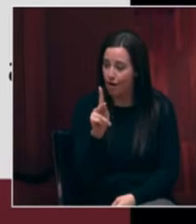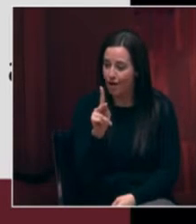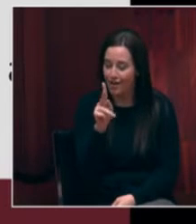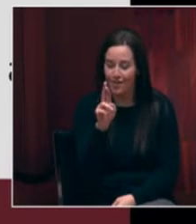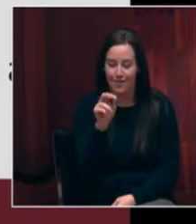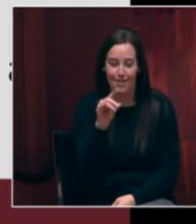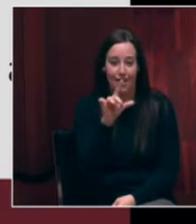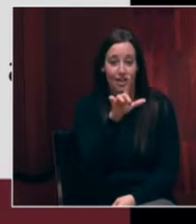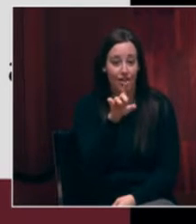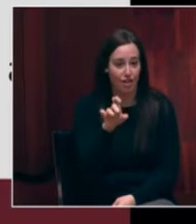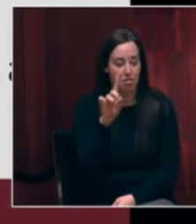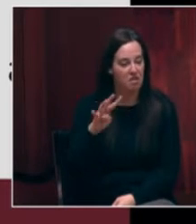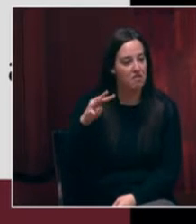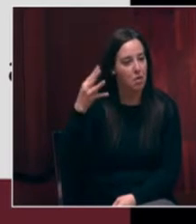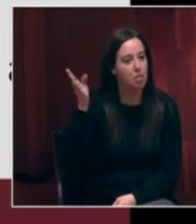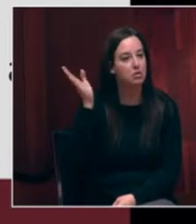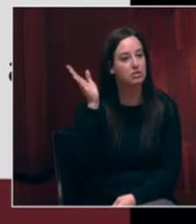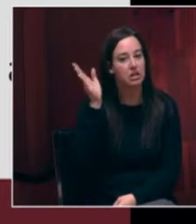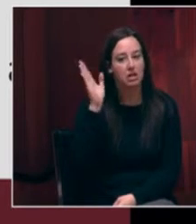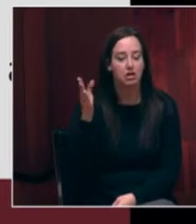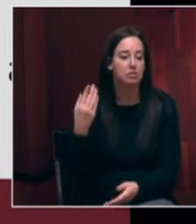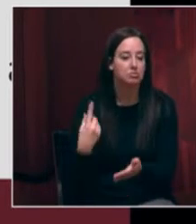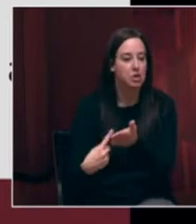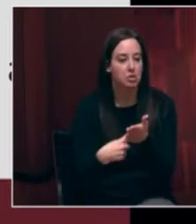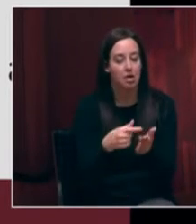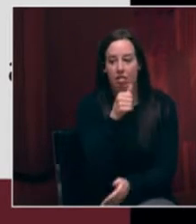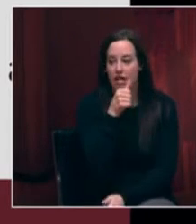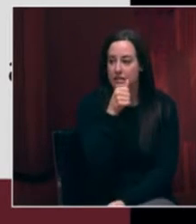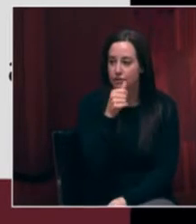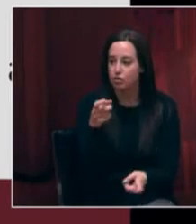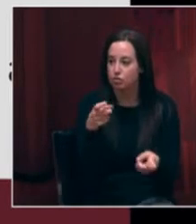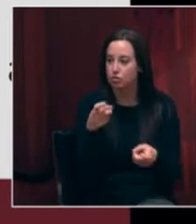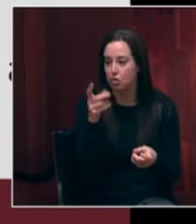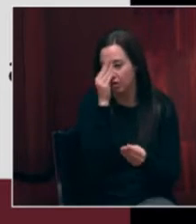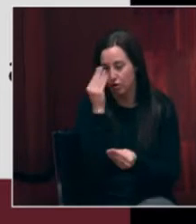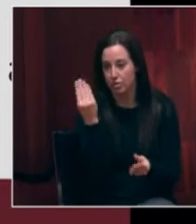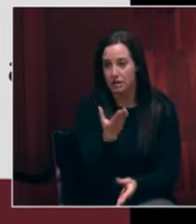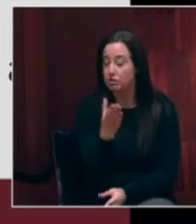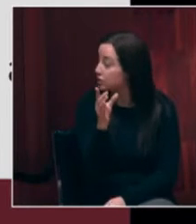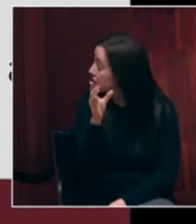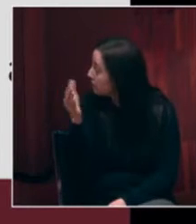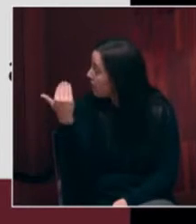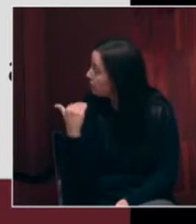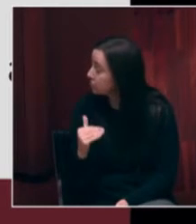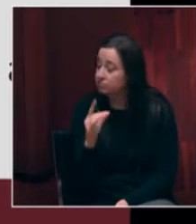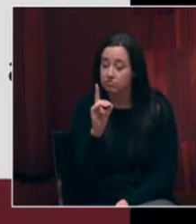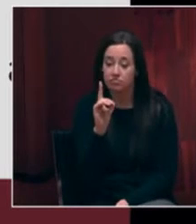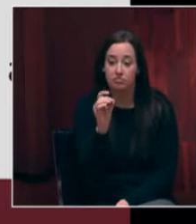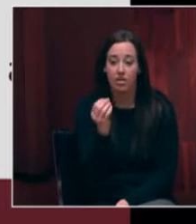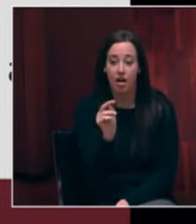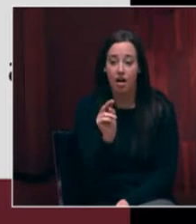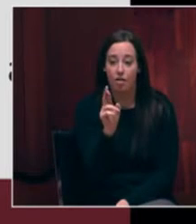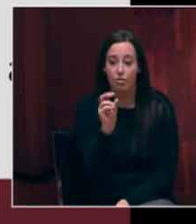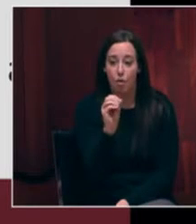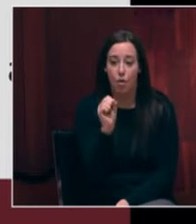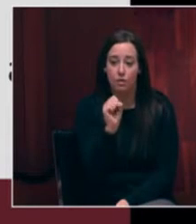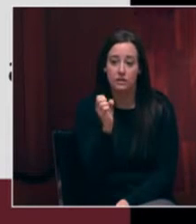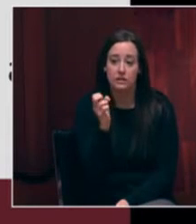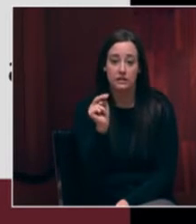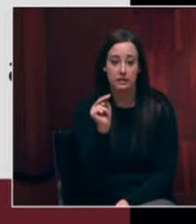presenter, and he'll talk about controlled unclassified information. And Don Rosen will talk about the